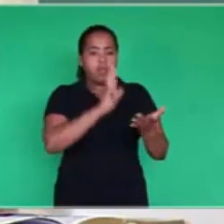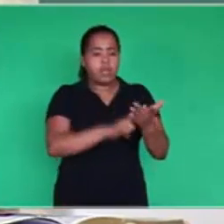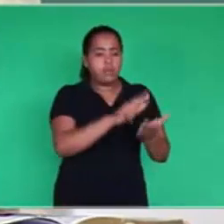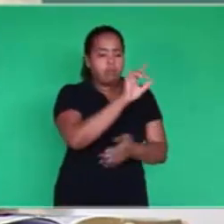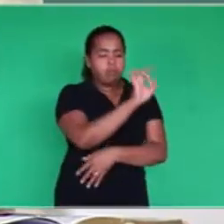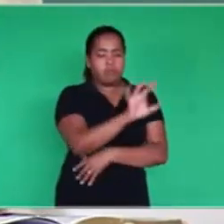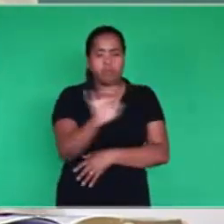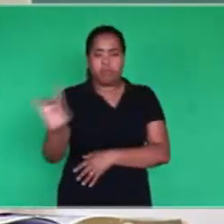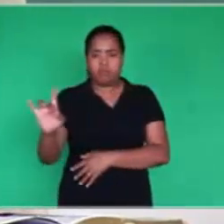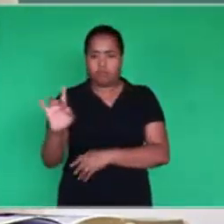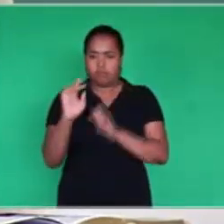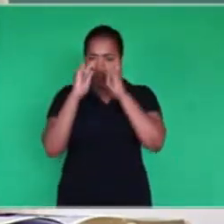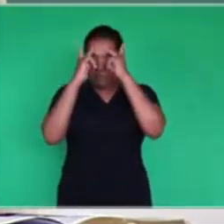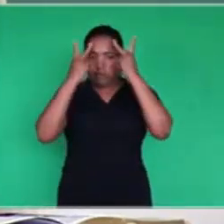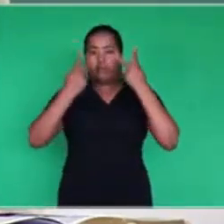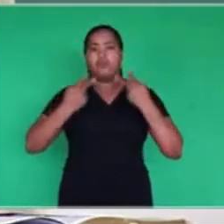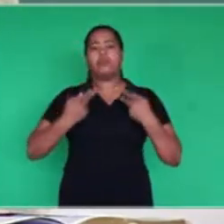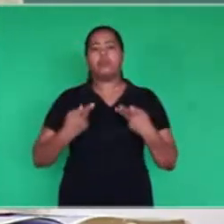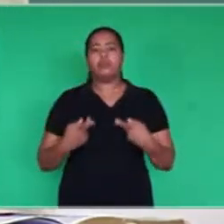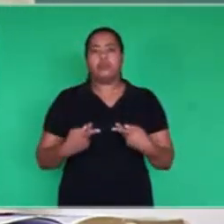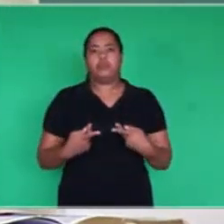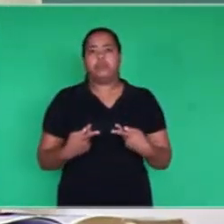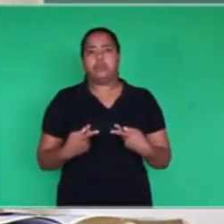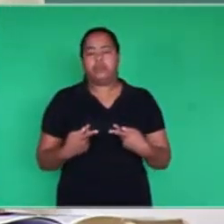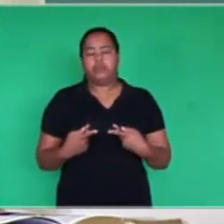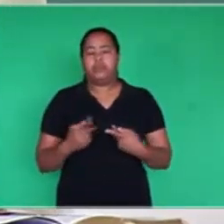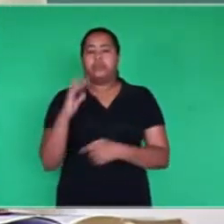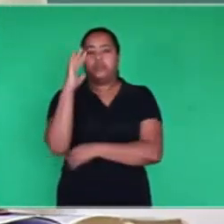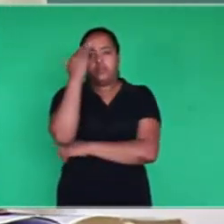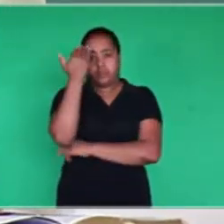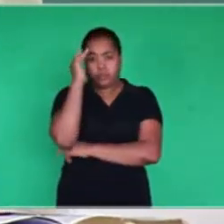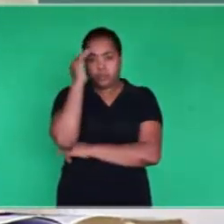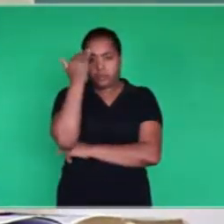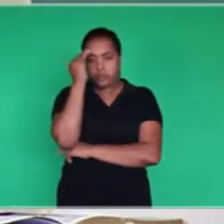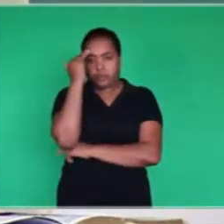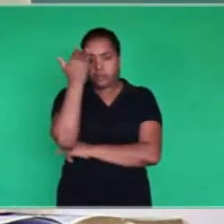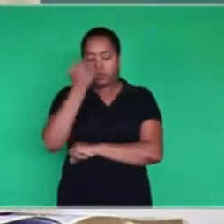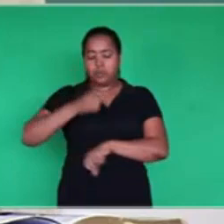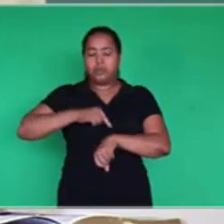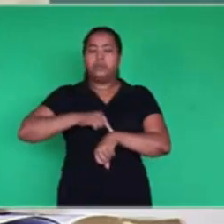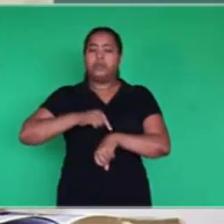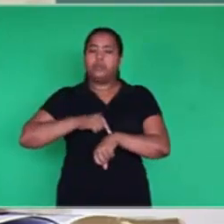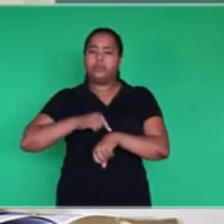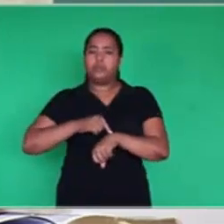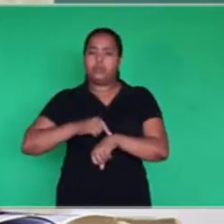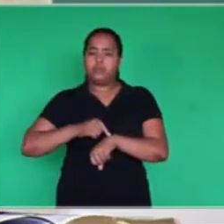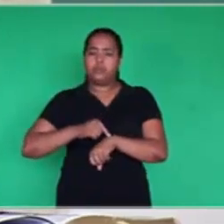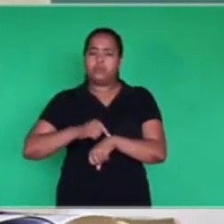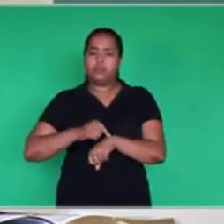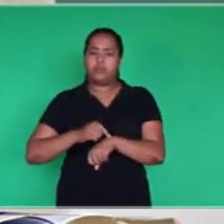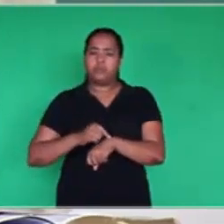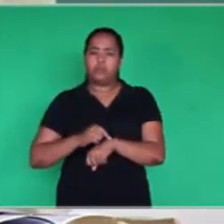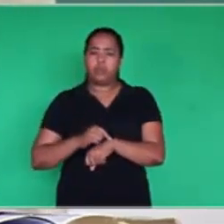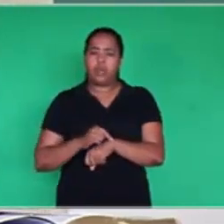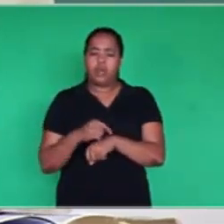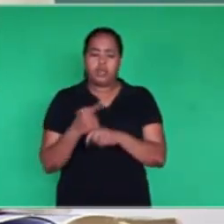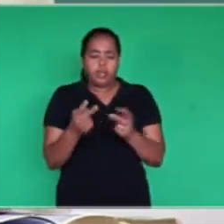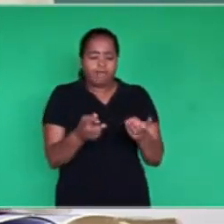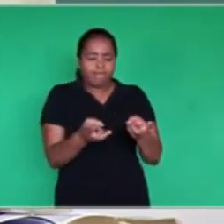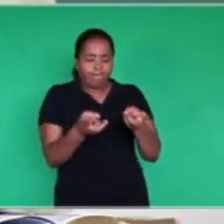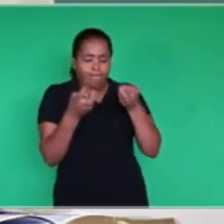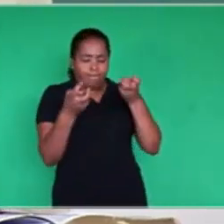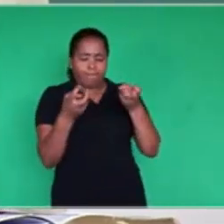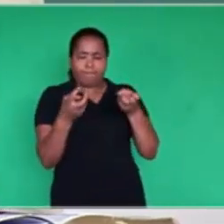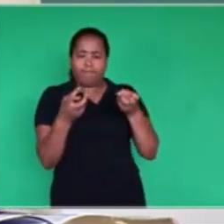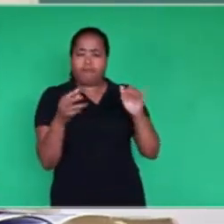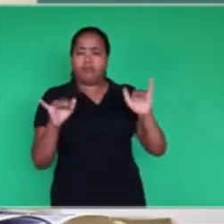will understand when he sees the suffering, when God executes his judgment over the flesh. It shall be a